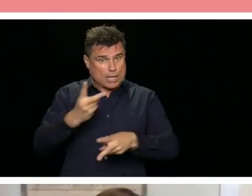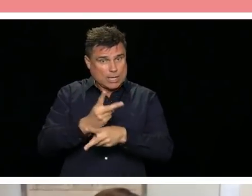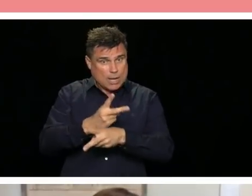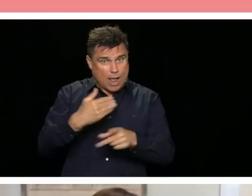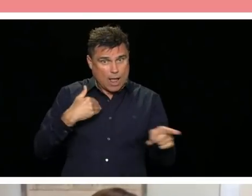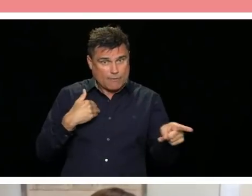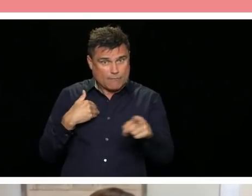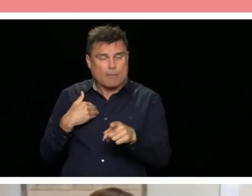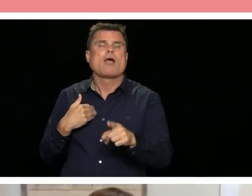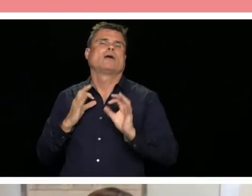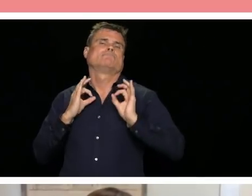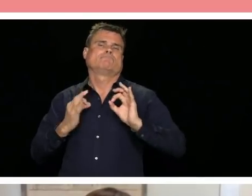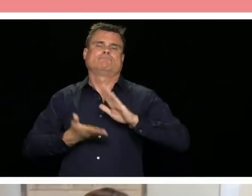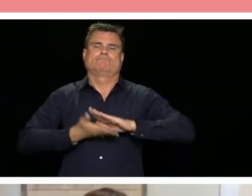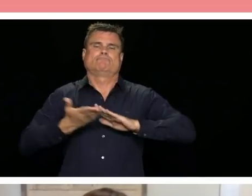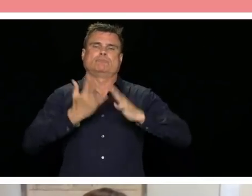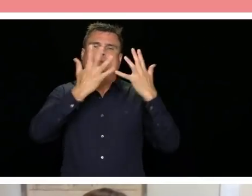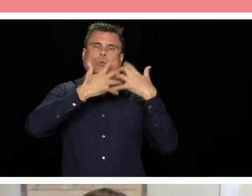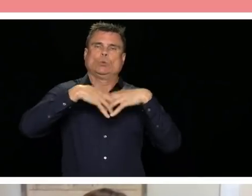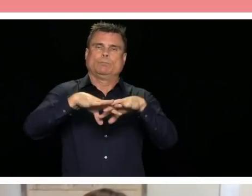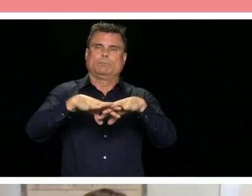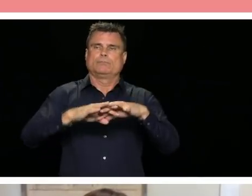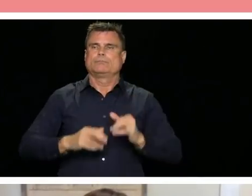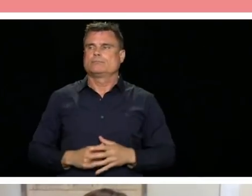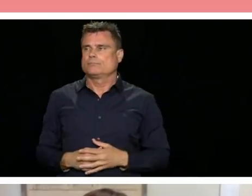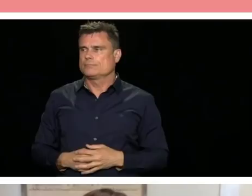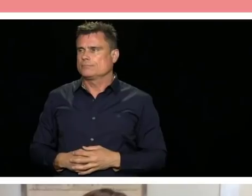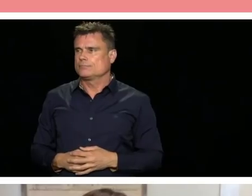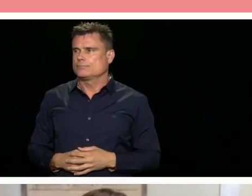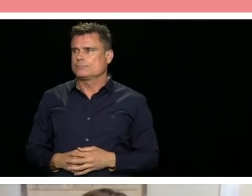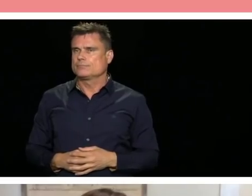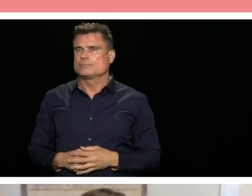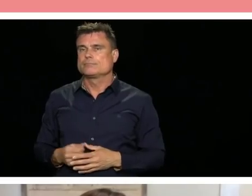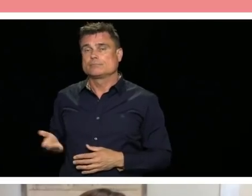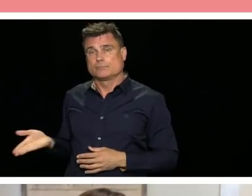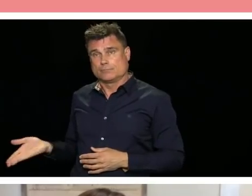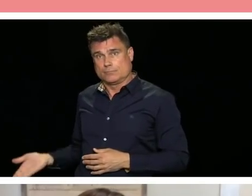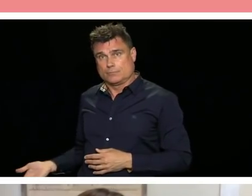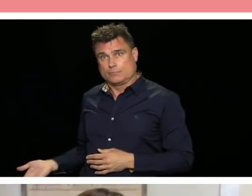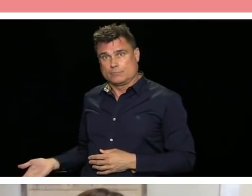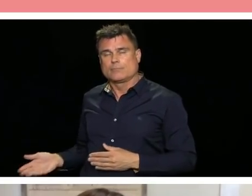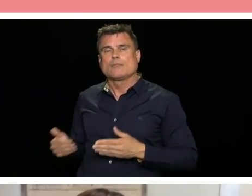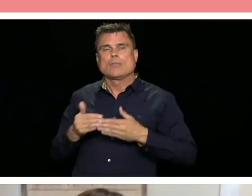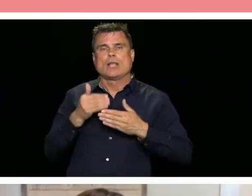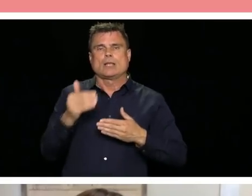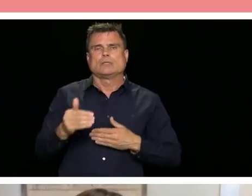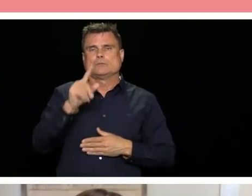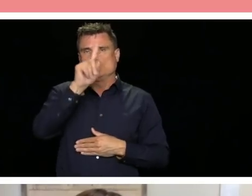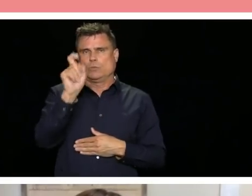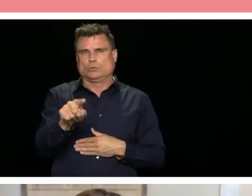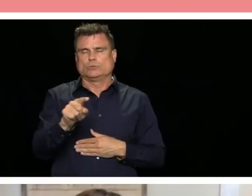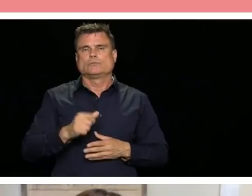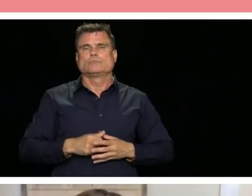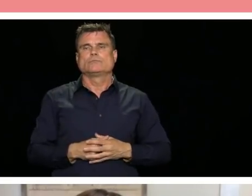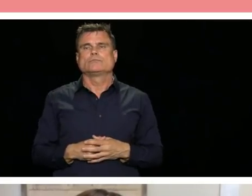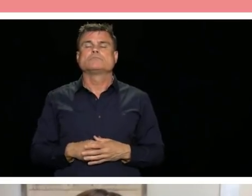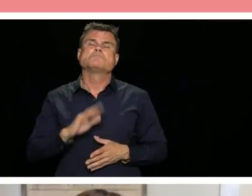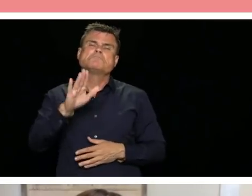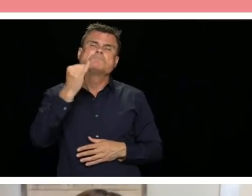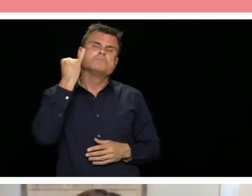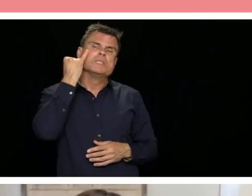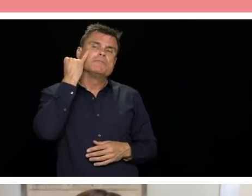well. And this is one from Melinda, who's asking, if my kids are going to daycare, can